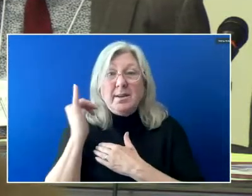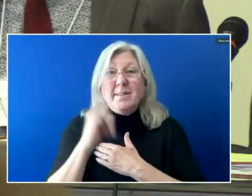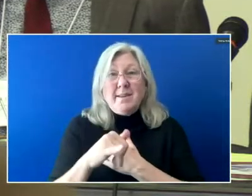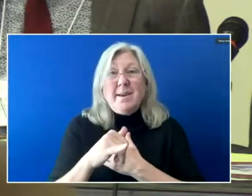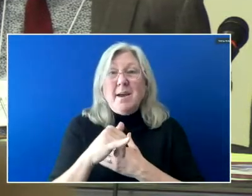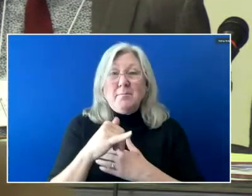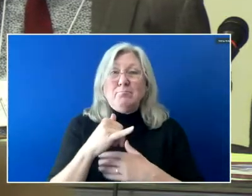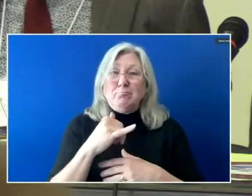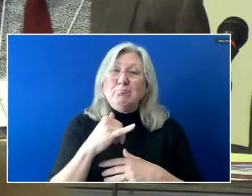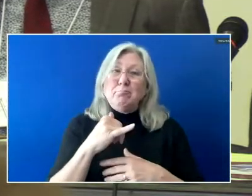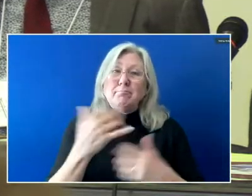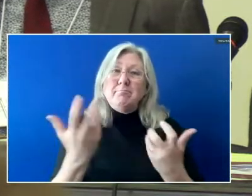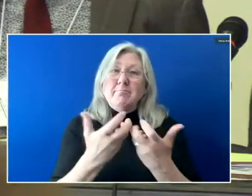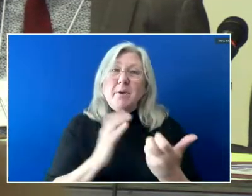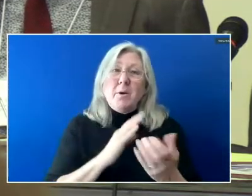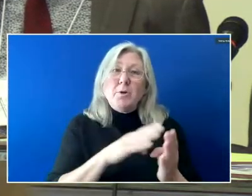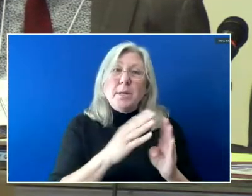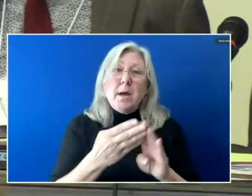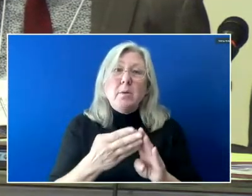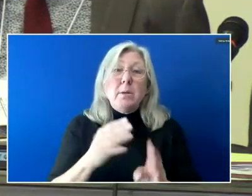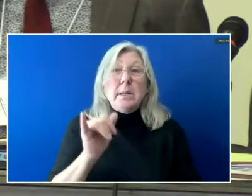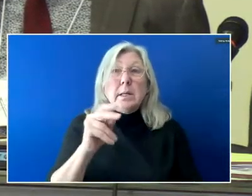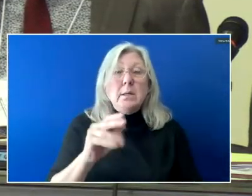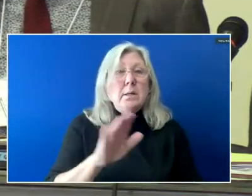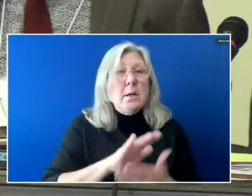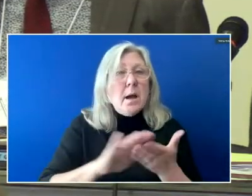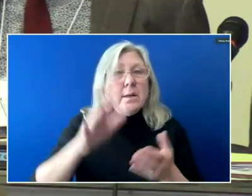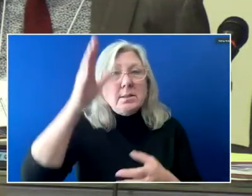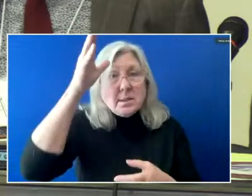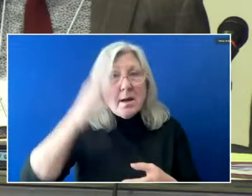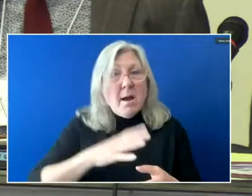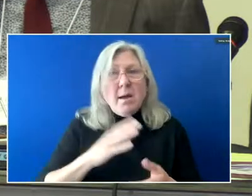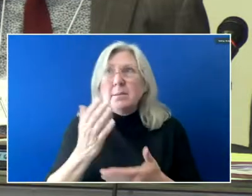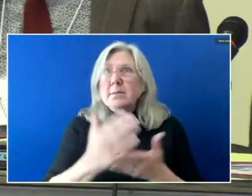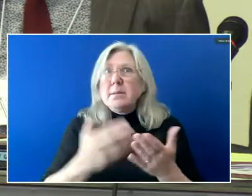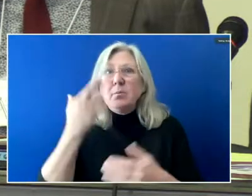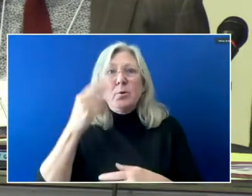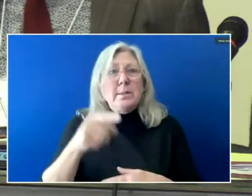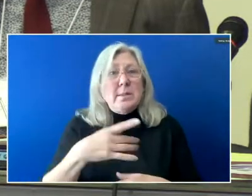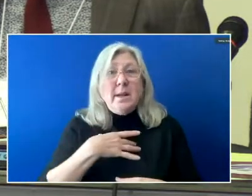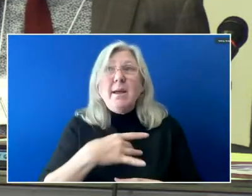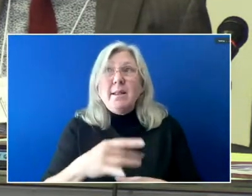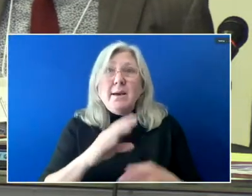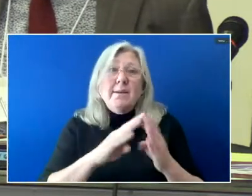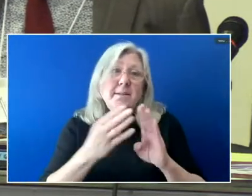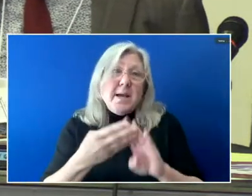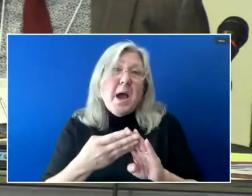nice guy who for some reason likes town government